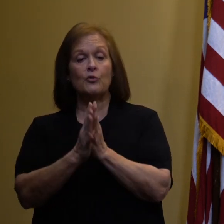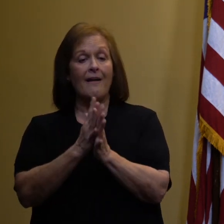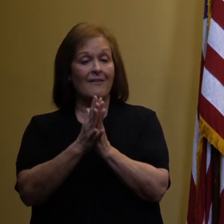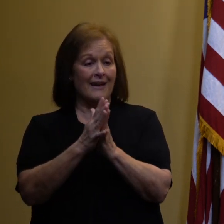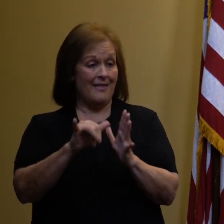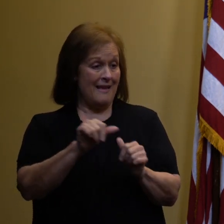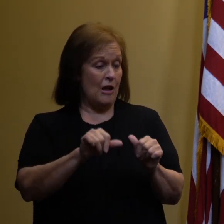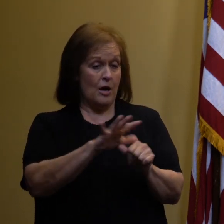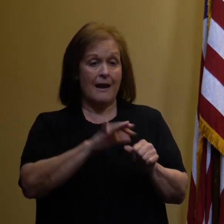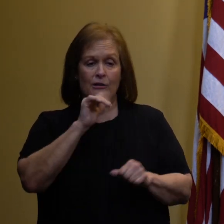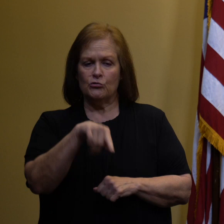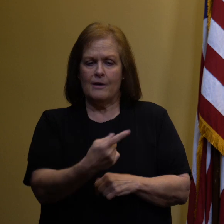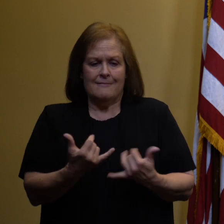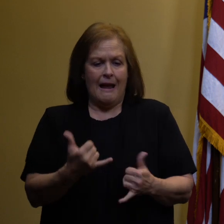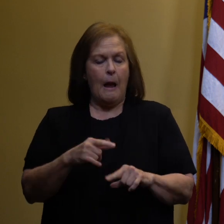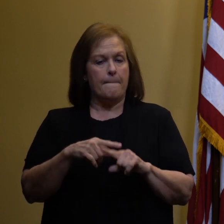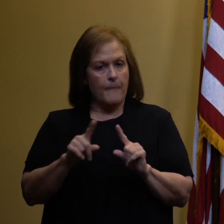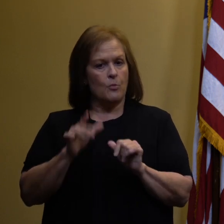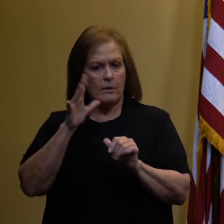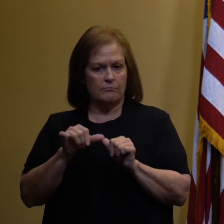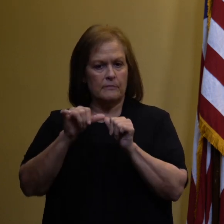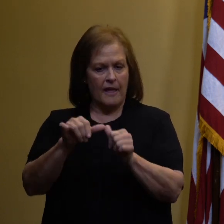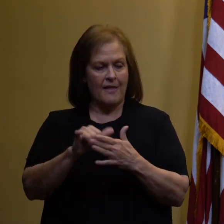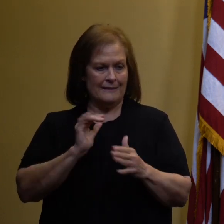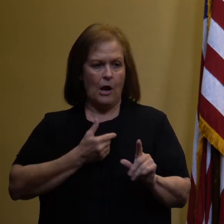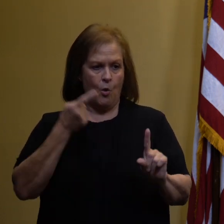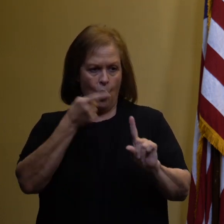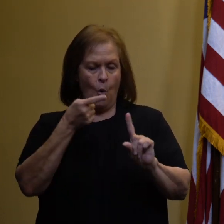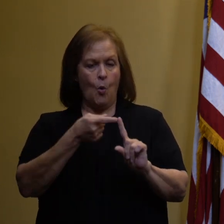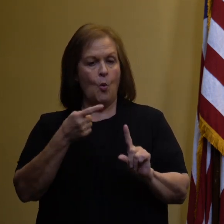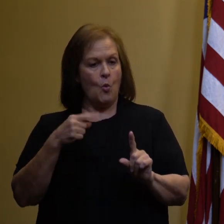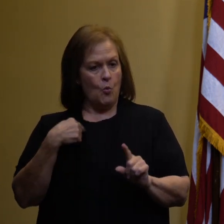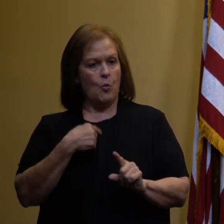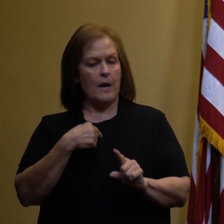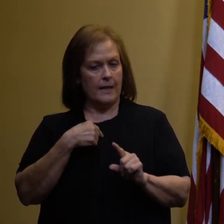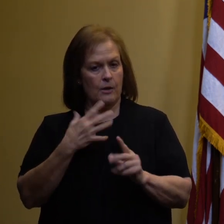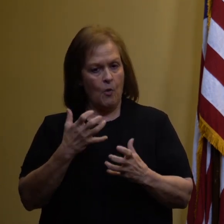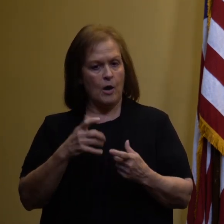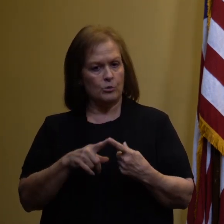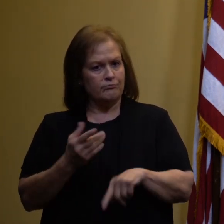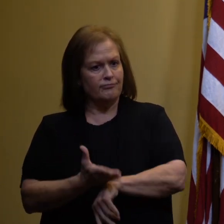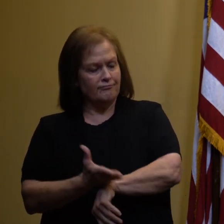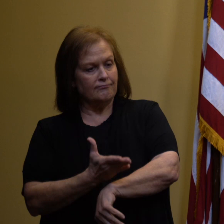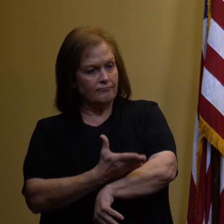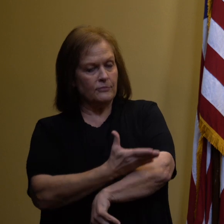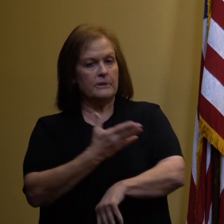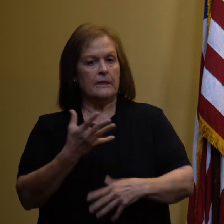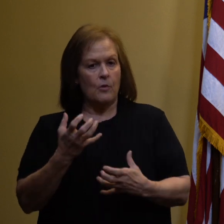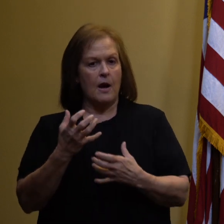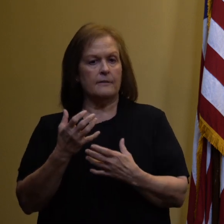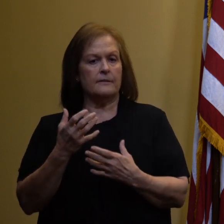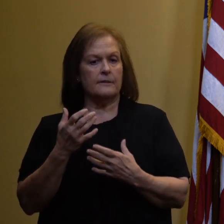the city. It's not just now, but long term, this is a goal of ours as we build our force up and bring forth